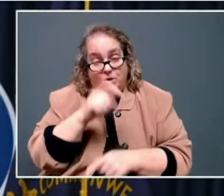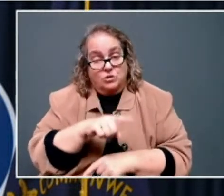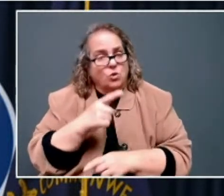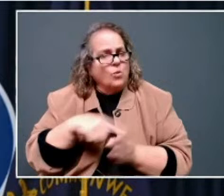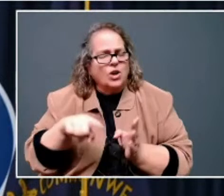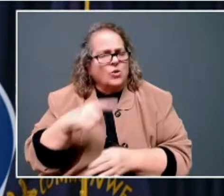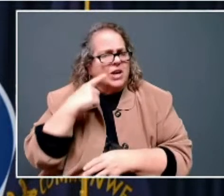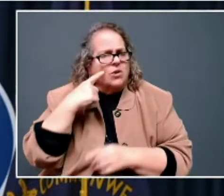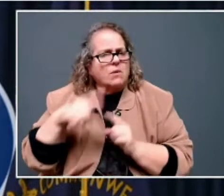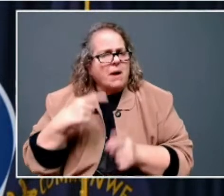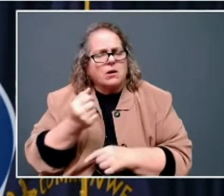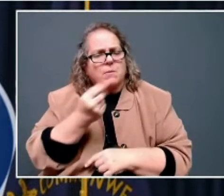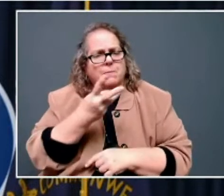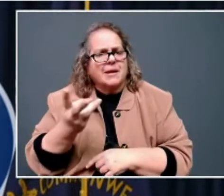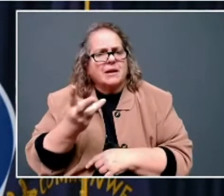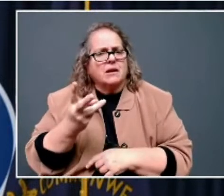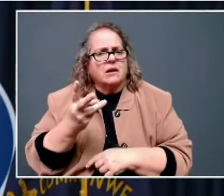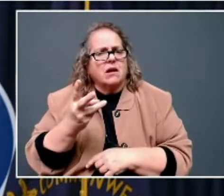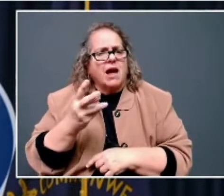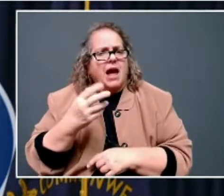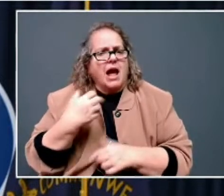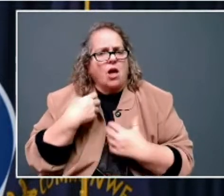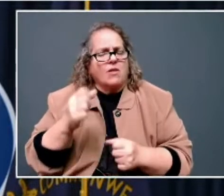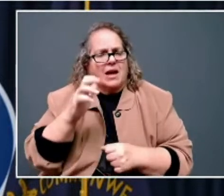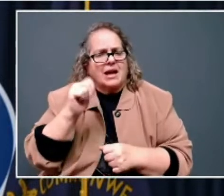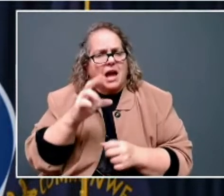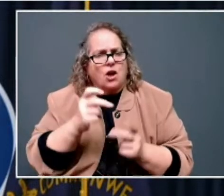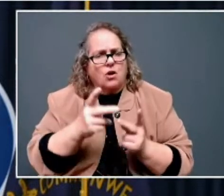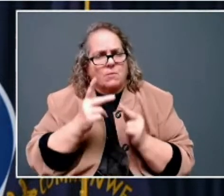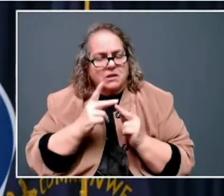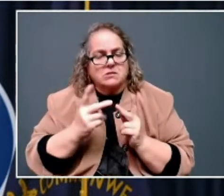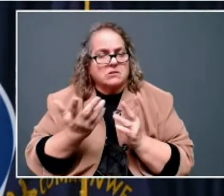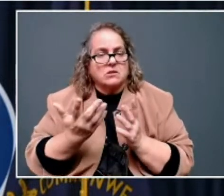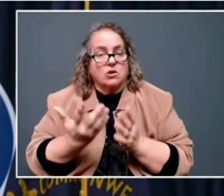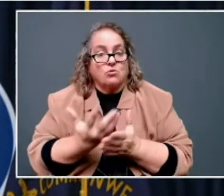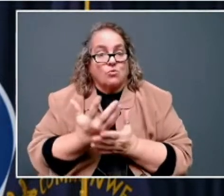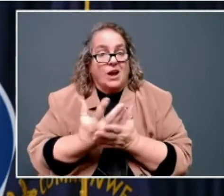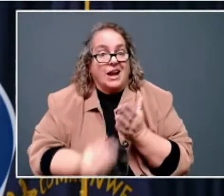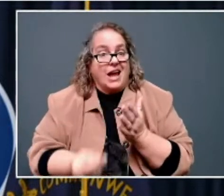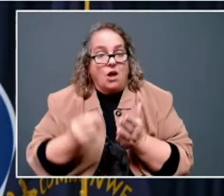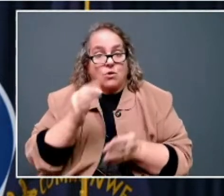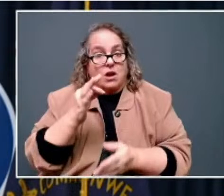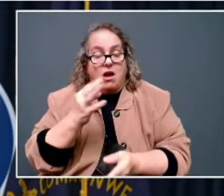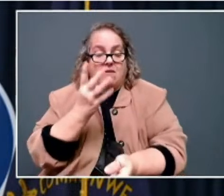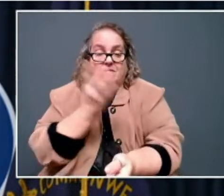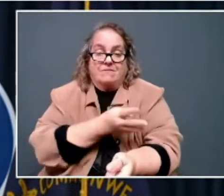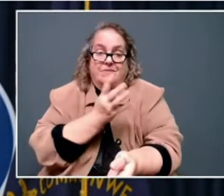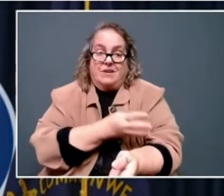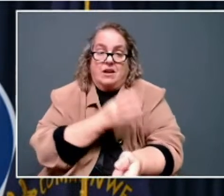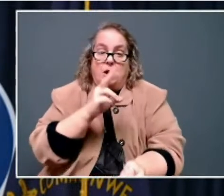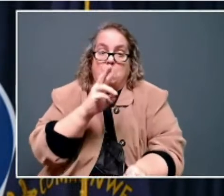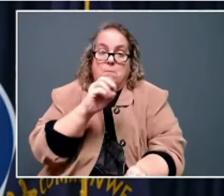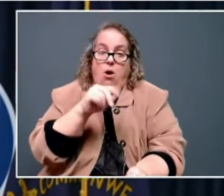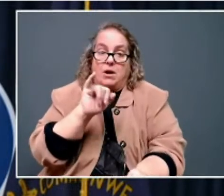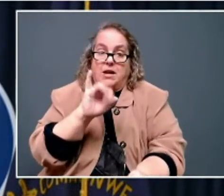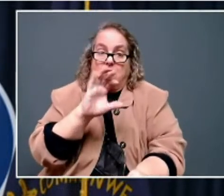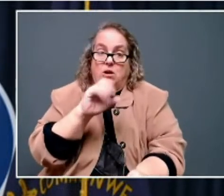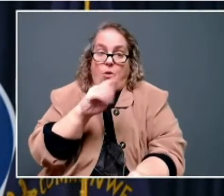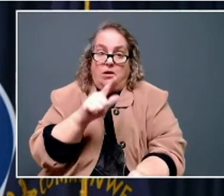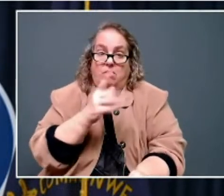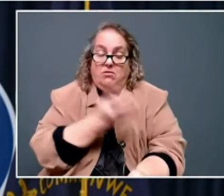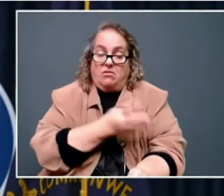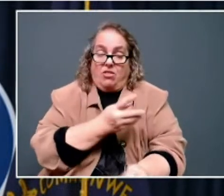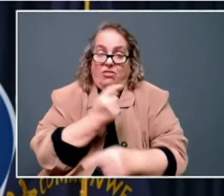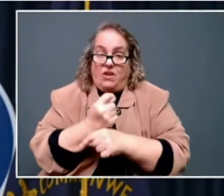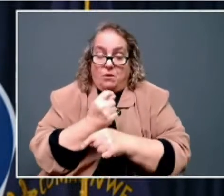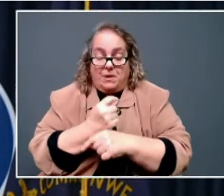healthcare facilities running out of monoclonal antibody therapy? And the second one, with all the flooding that we've had across